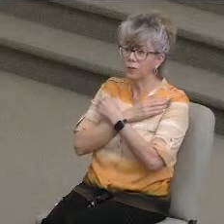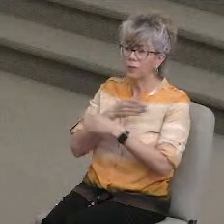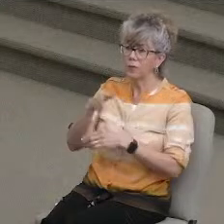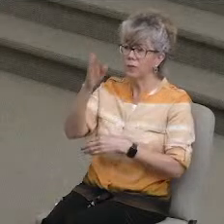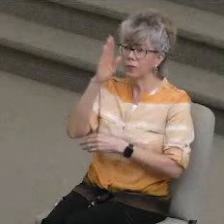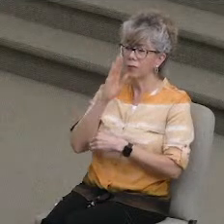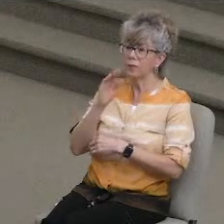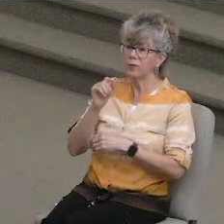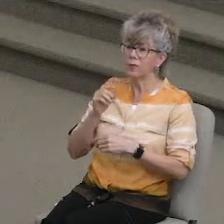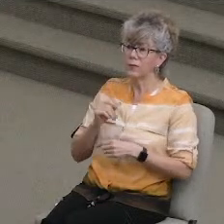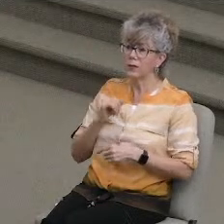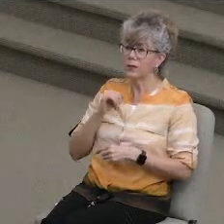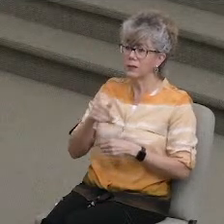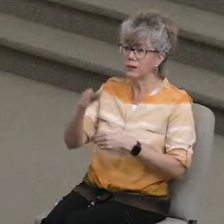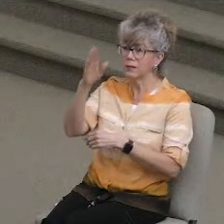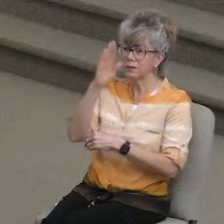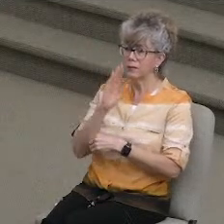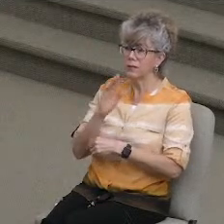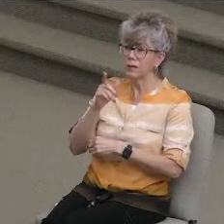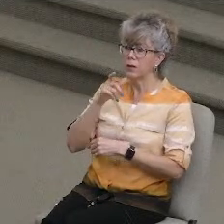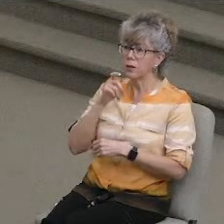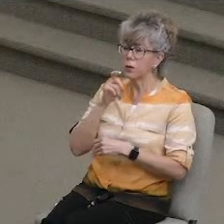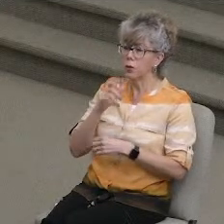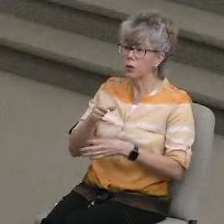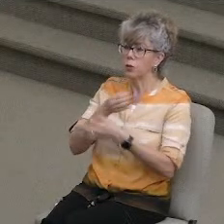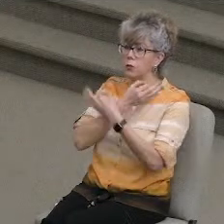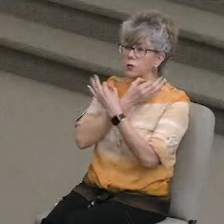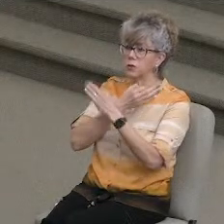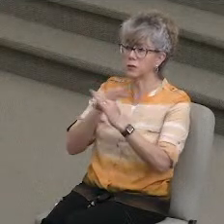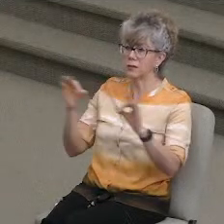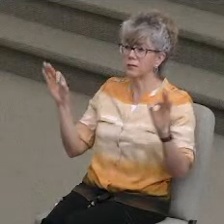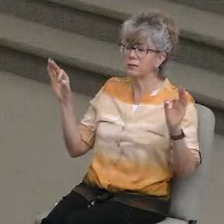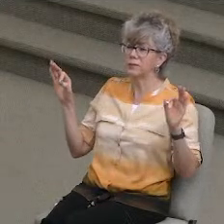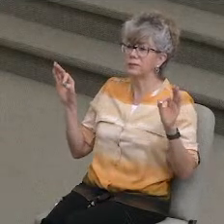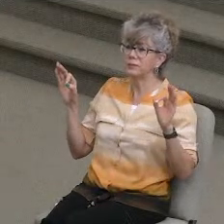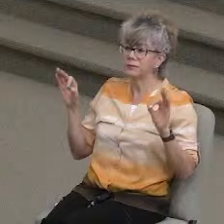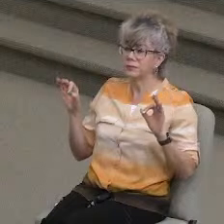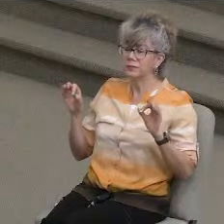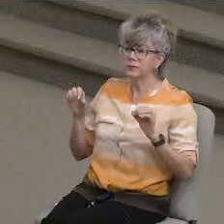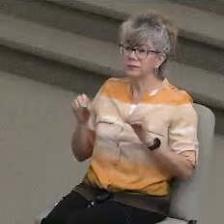Our God is a God who